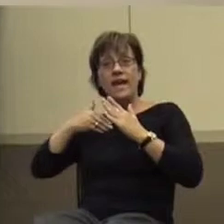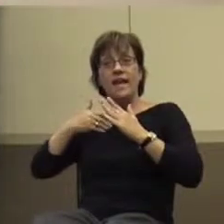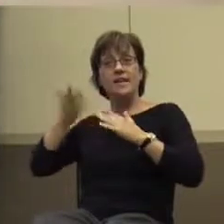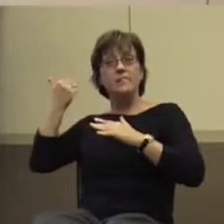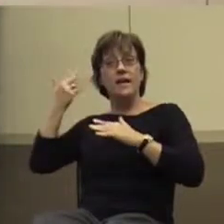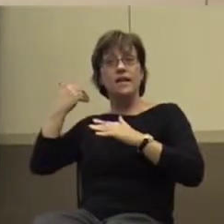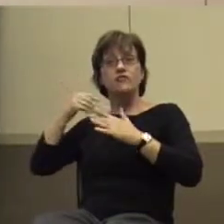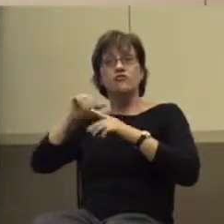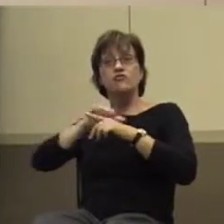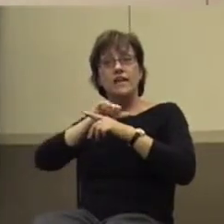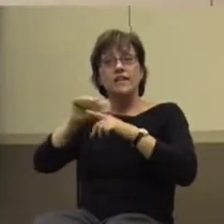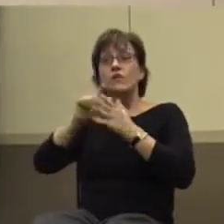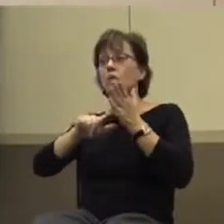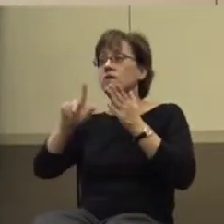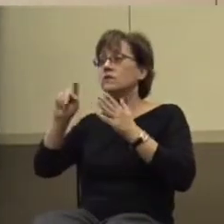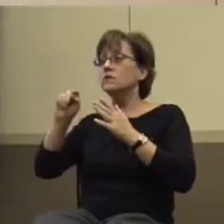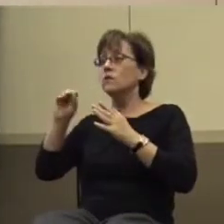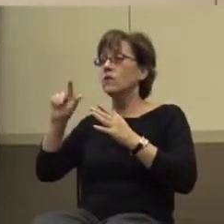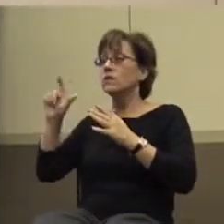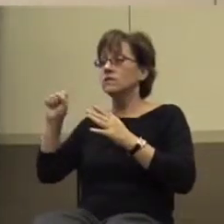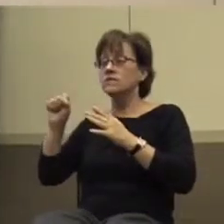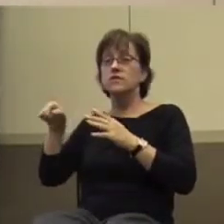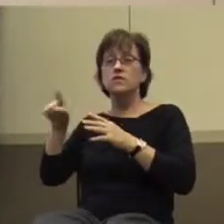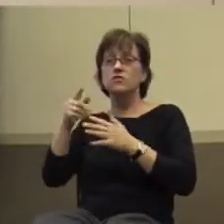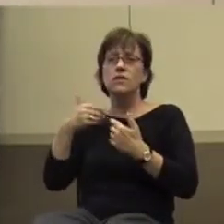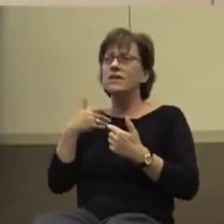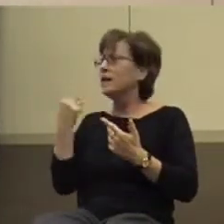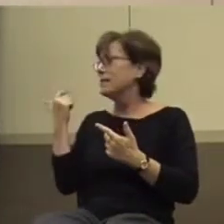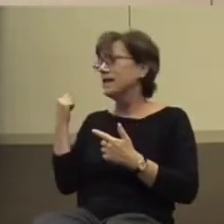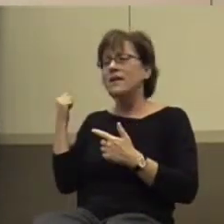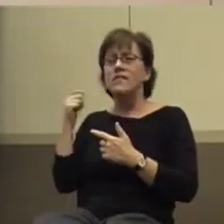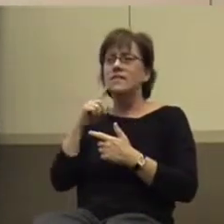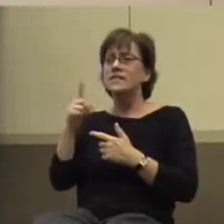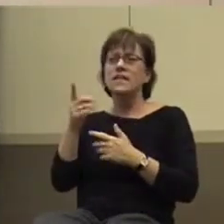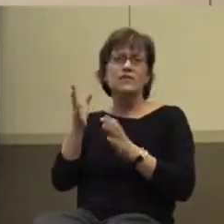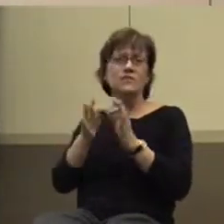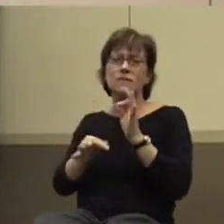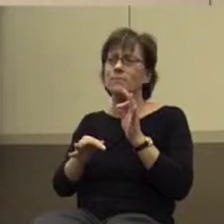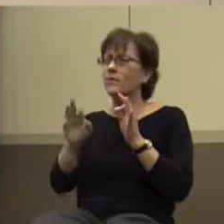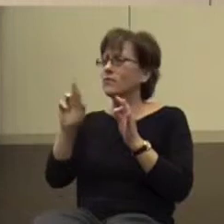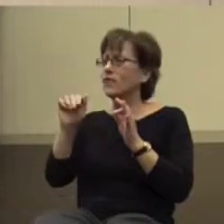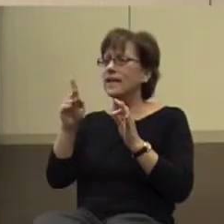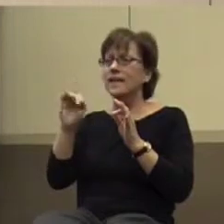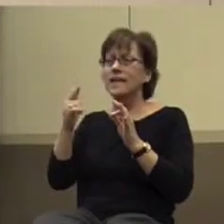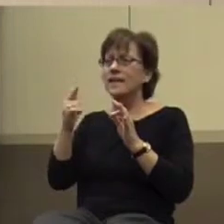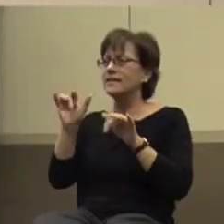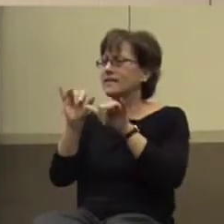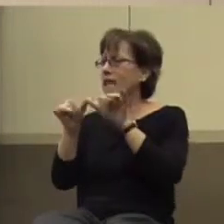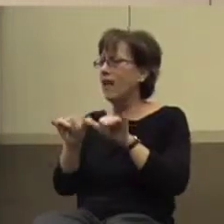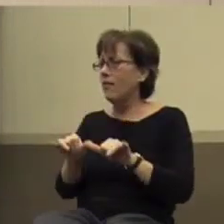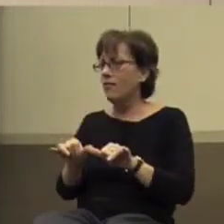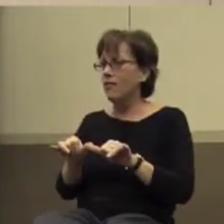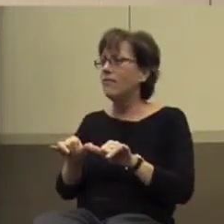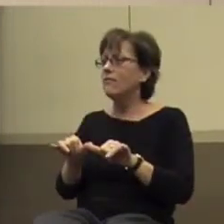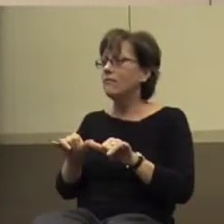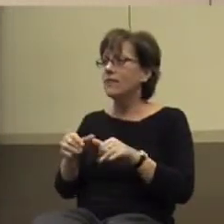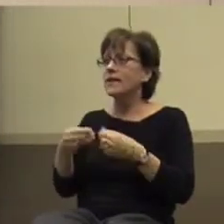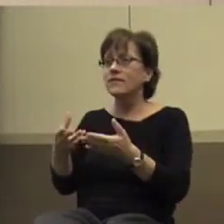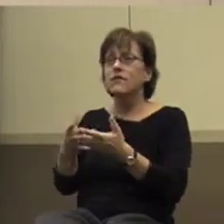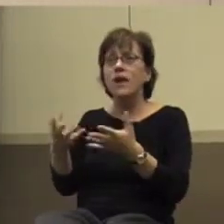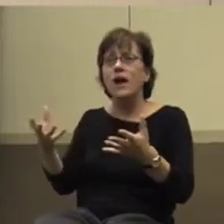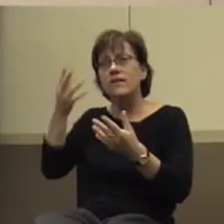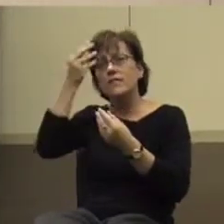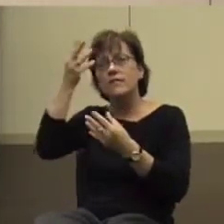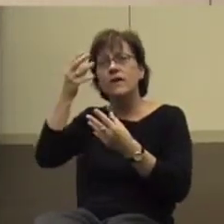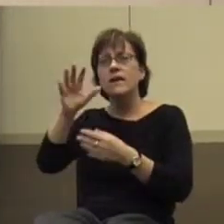because these are simple rating scales. I mean, give you a lot of info. Like the FAST, like I said, gives you a lot of info, and the MAS